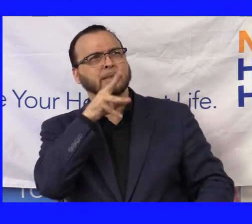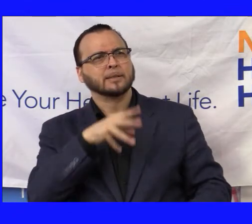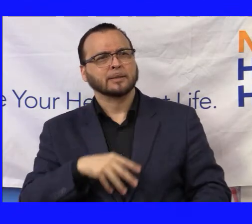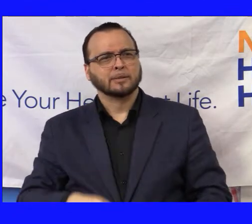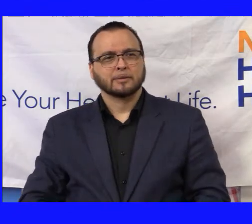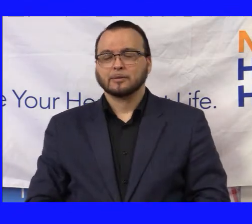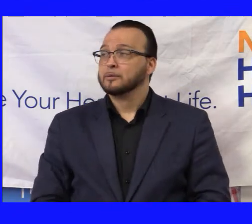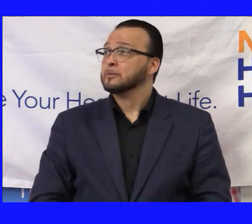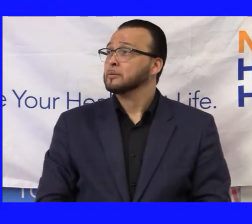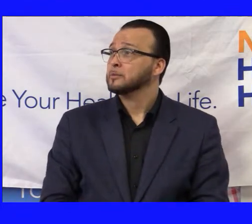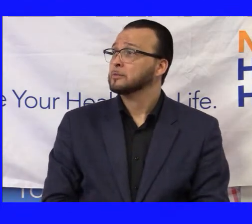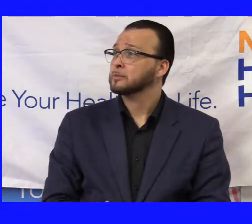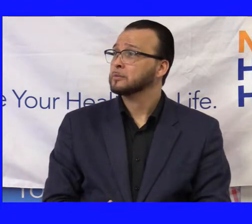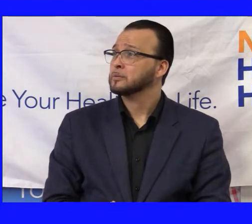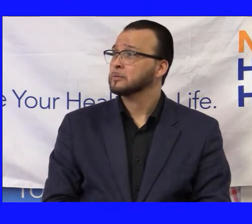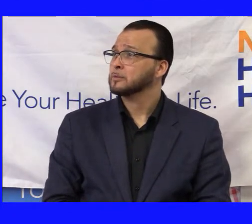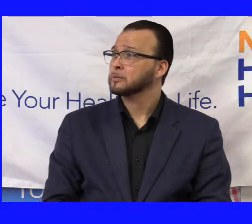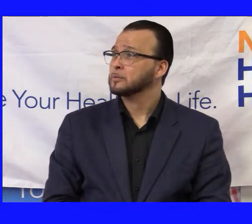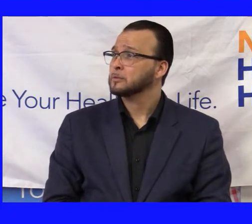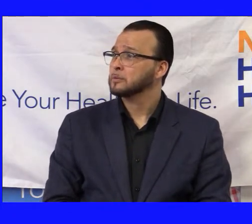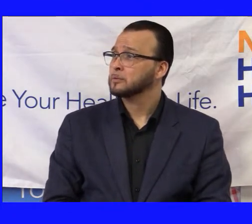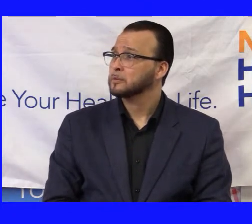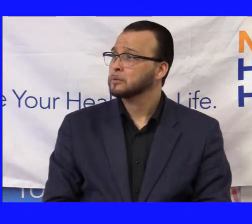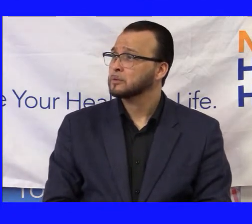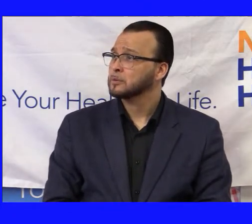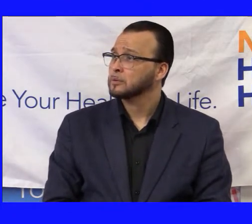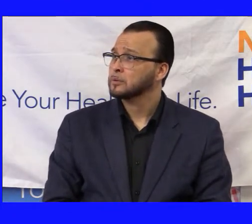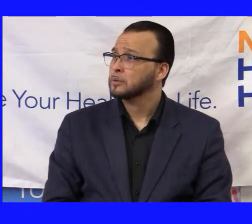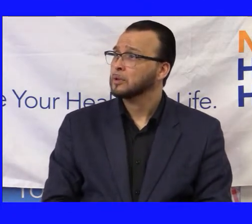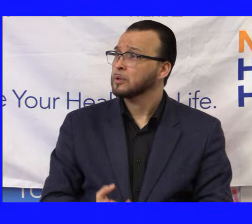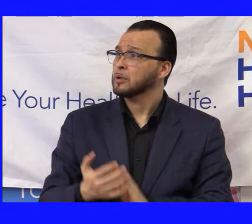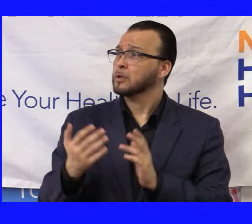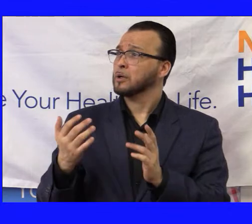Hello? Sure. Oh, I can hear you. I just,